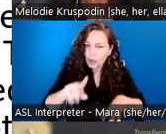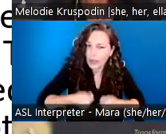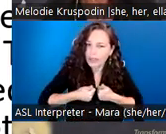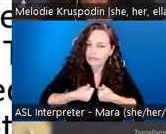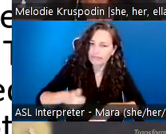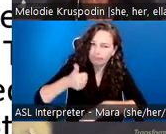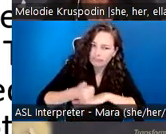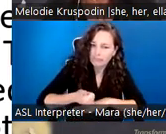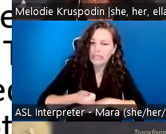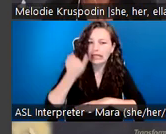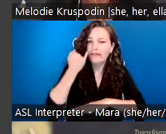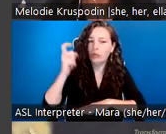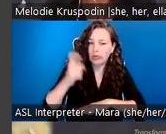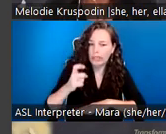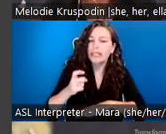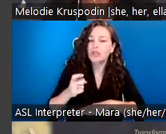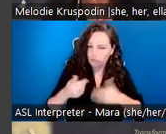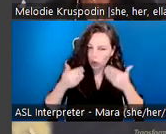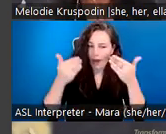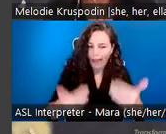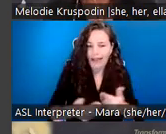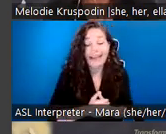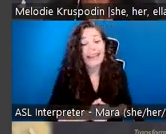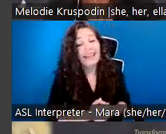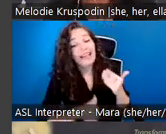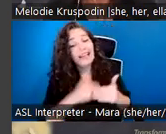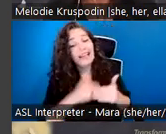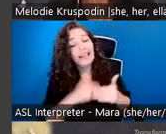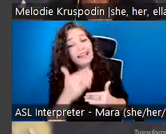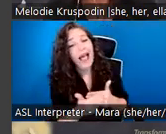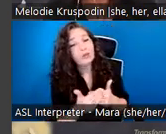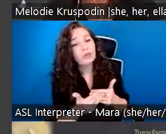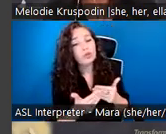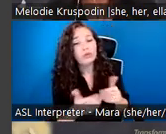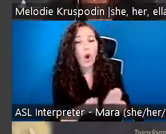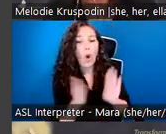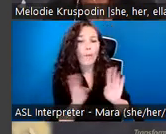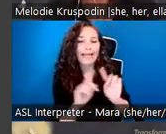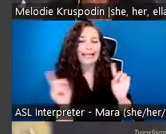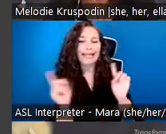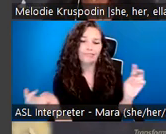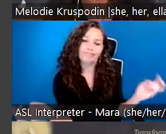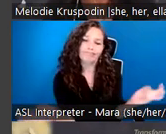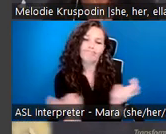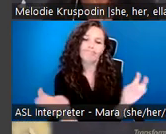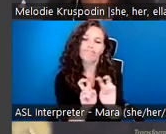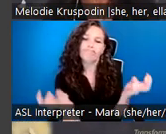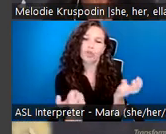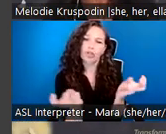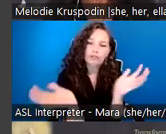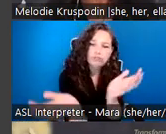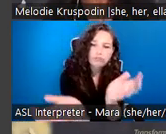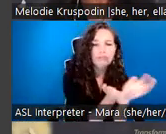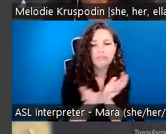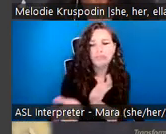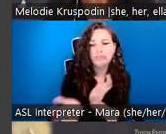do. So next we are going to do our opening circle. And so it would be really wonderful if we could get the